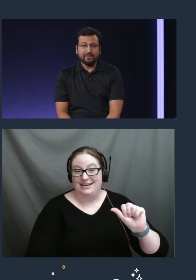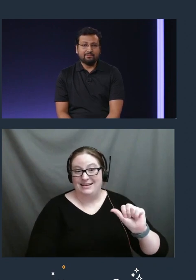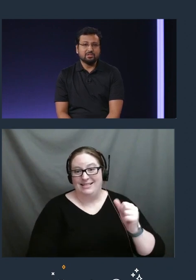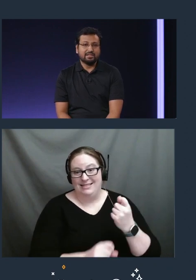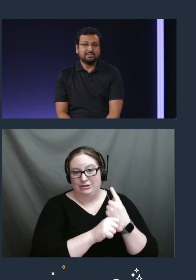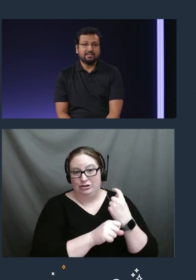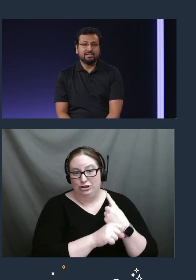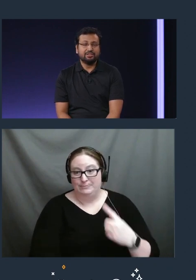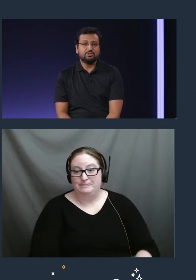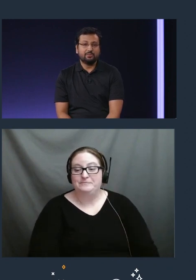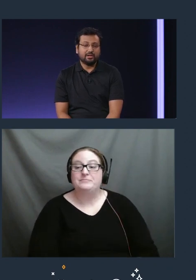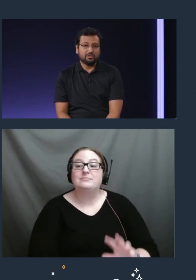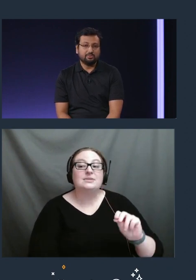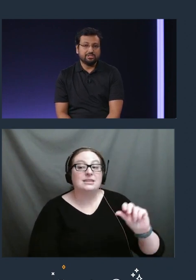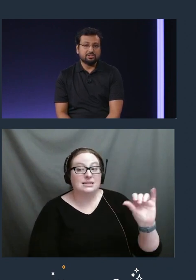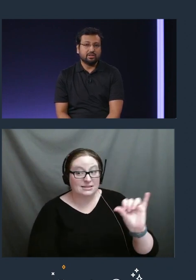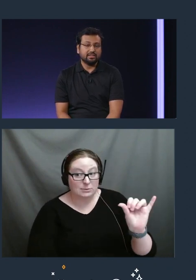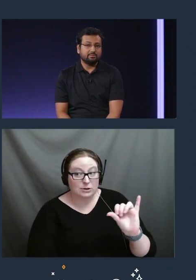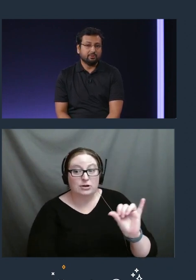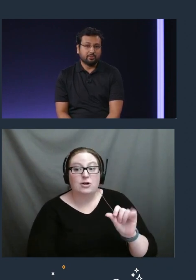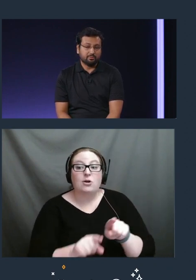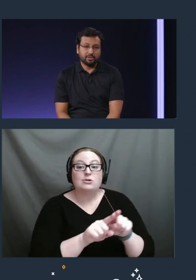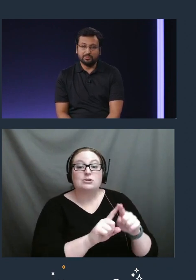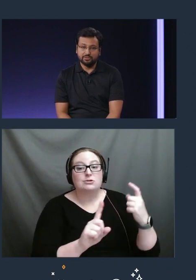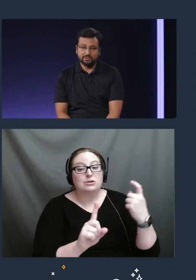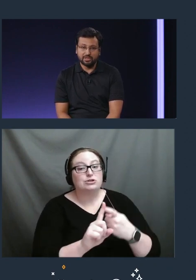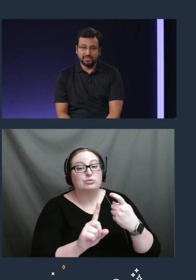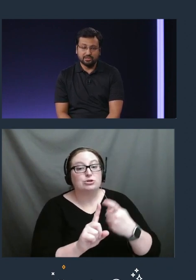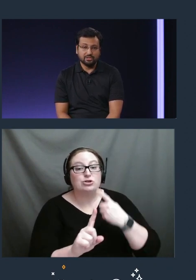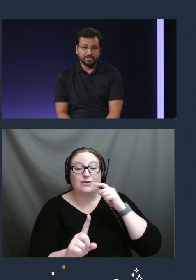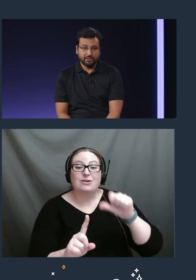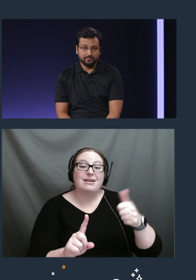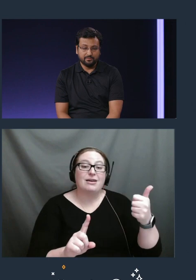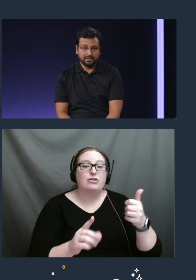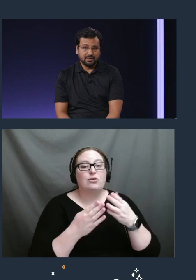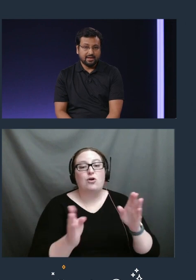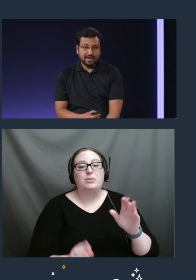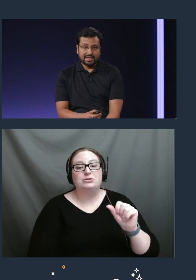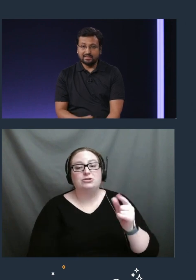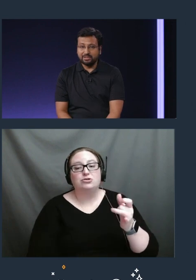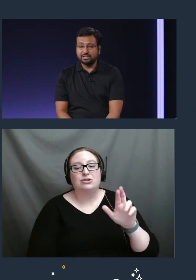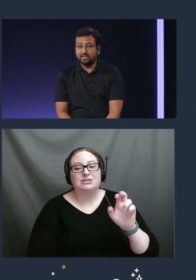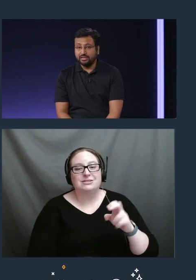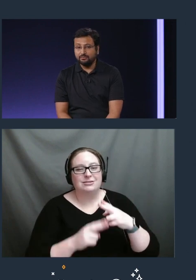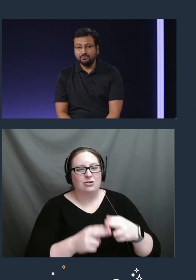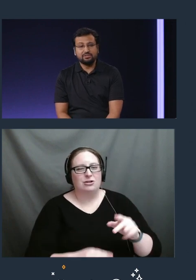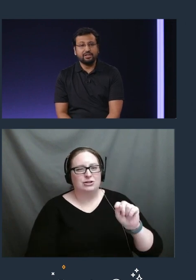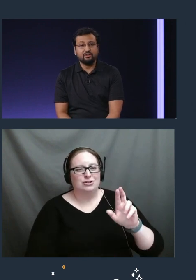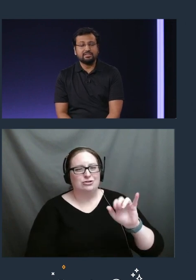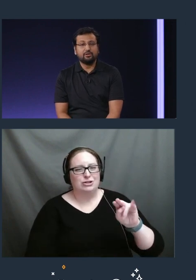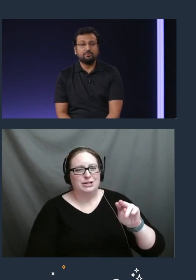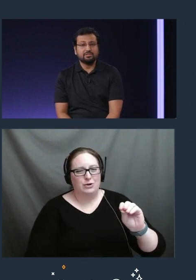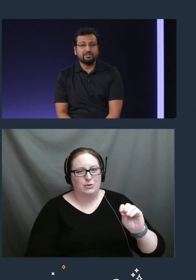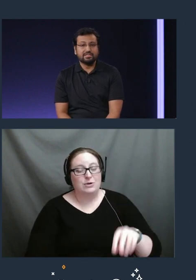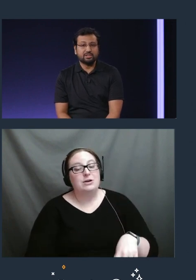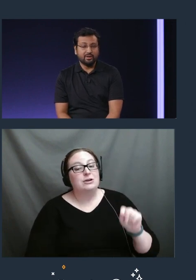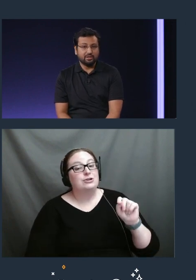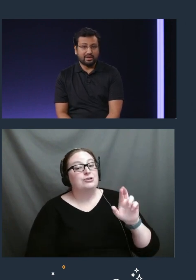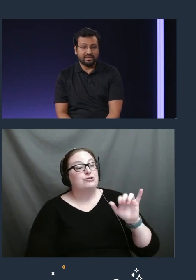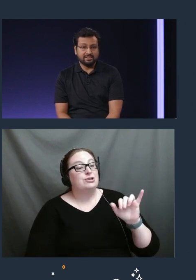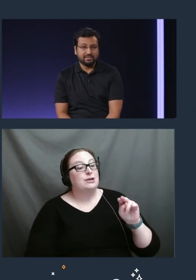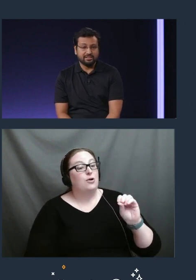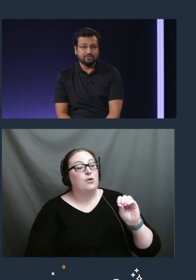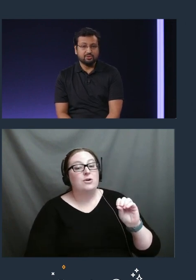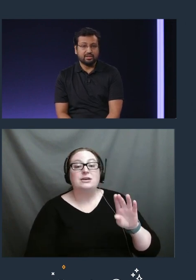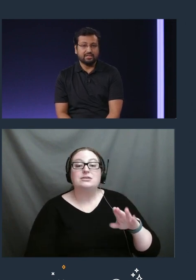Similarly, Amazon S3 continues to make contributions to another popular open source project called Trino. As I mentioned earlier, Trino is an open source SQL